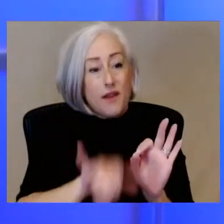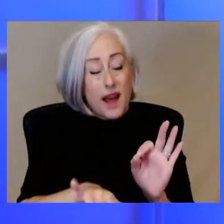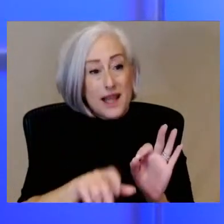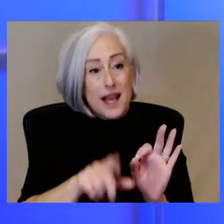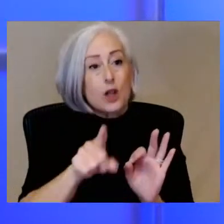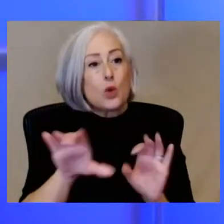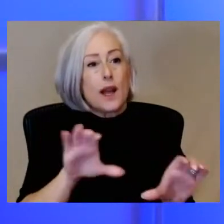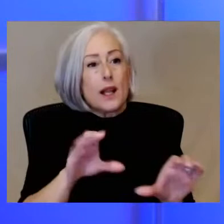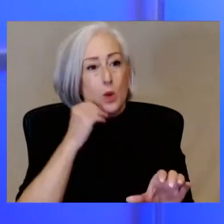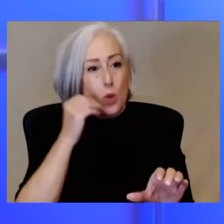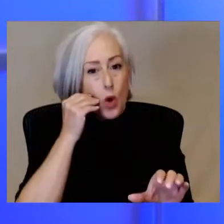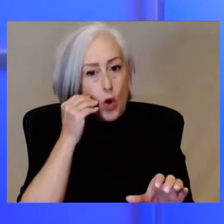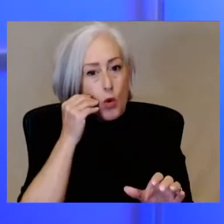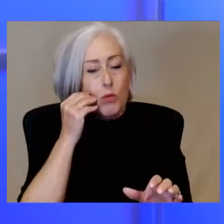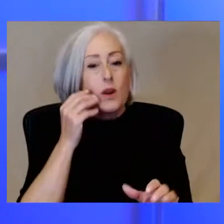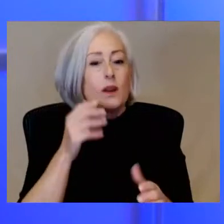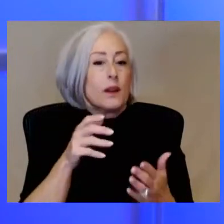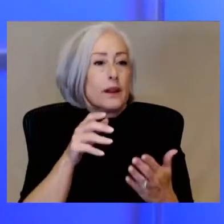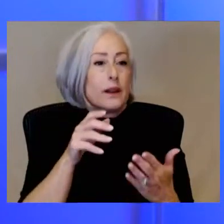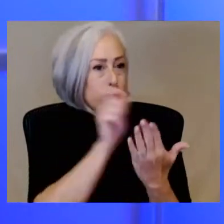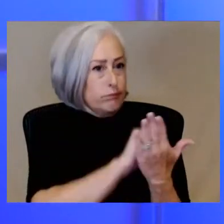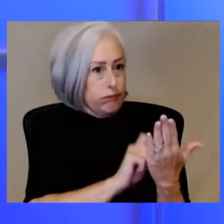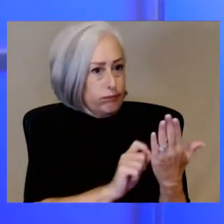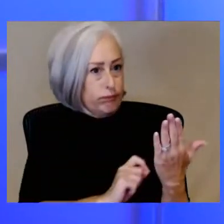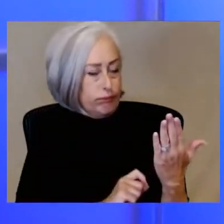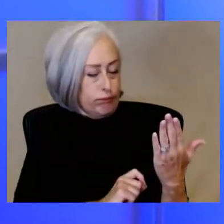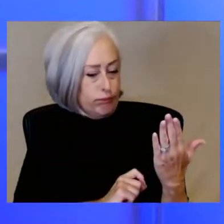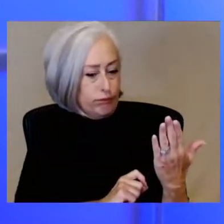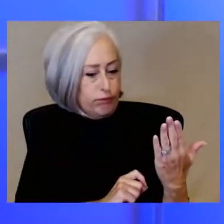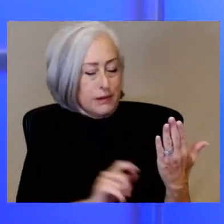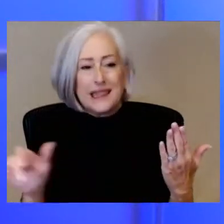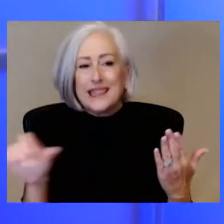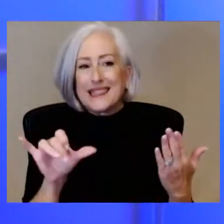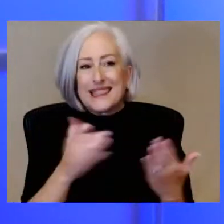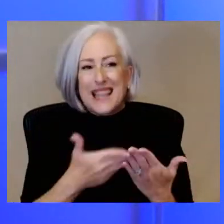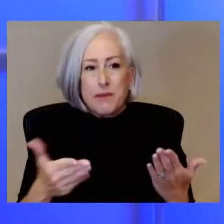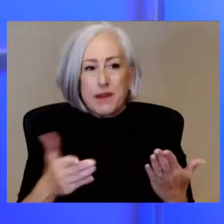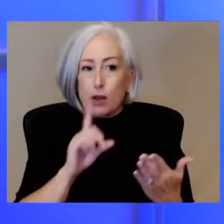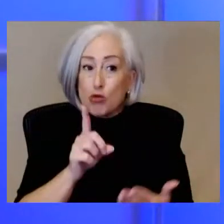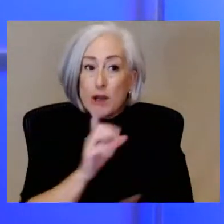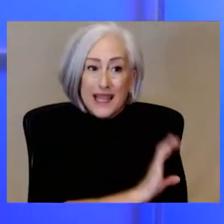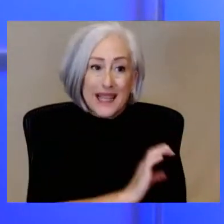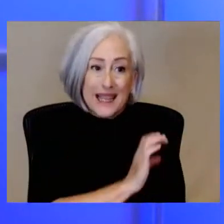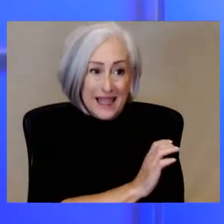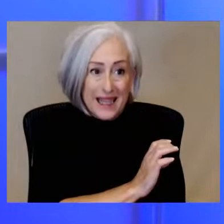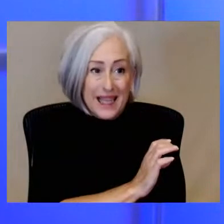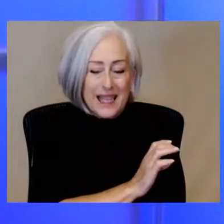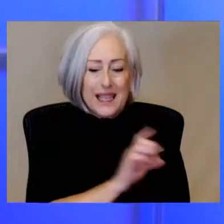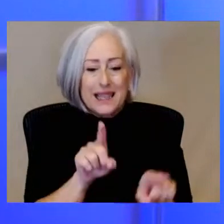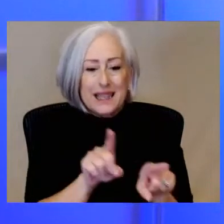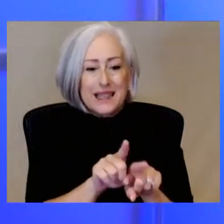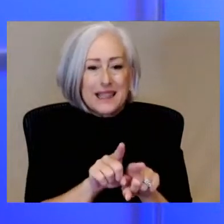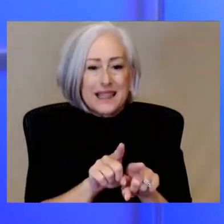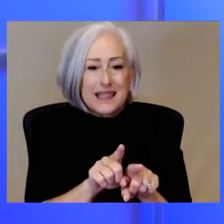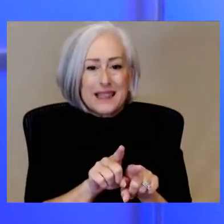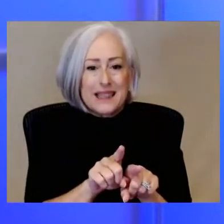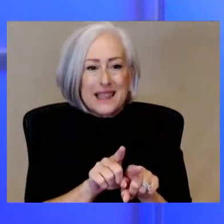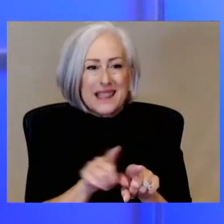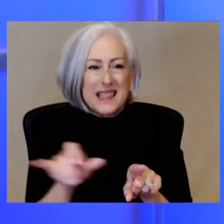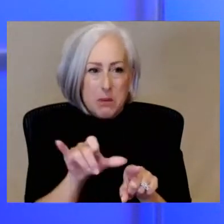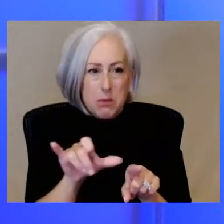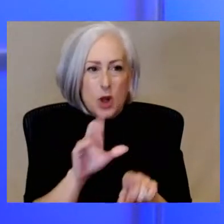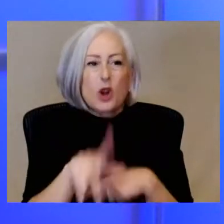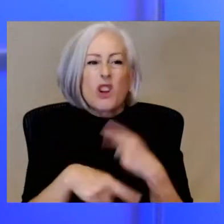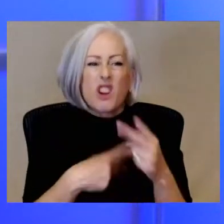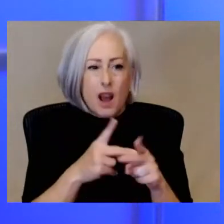a clipboard. And we do much the same thing in the clinic with similar tests, although somebody's delivering that, and we can do a little bit